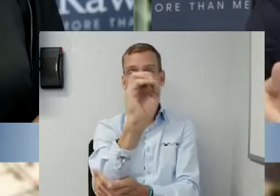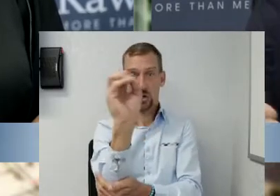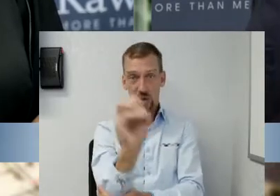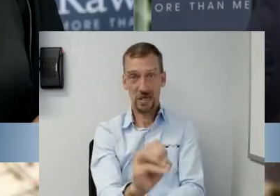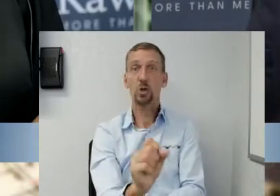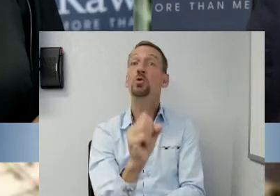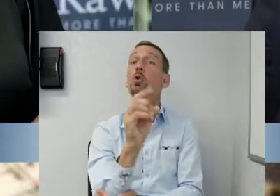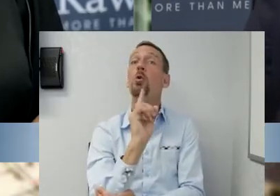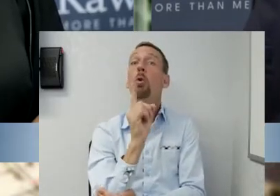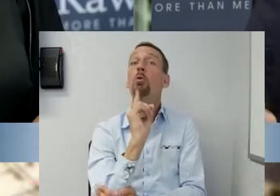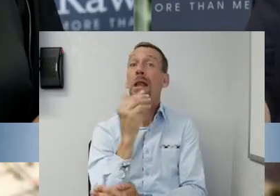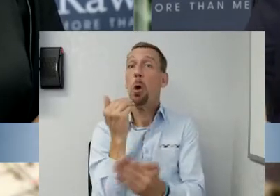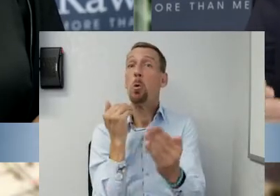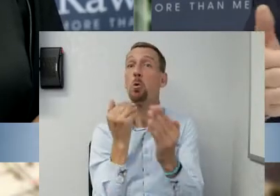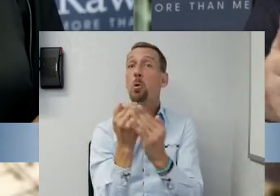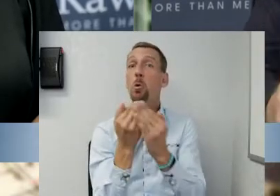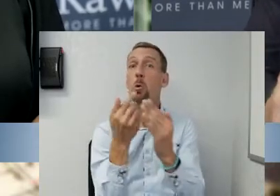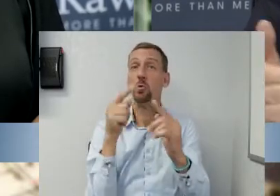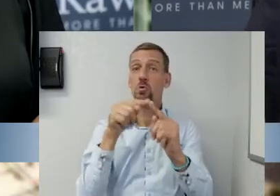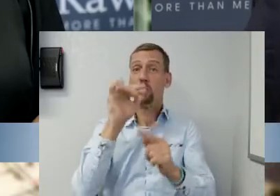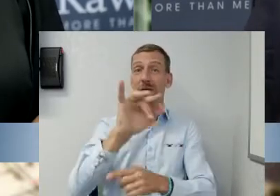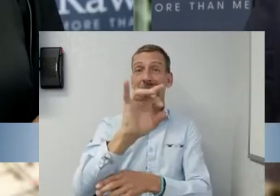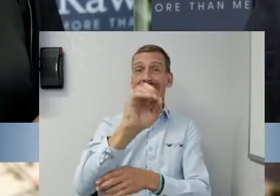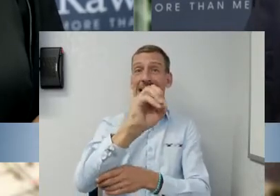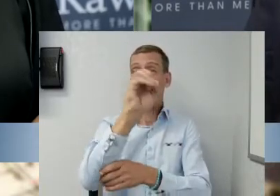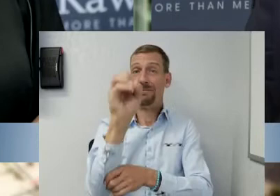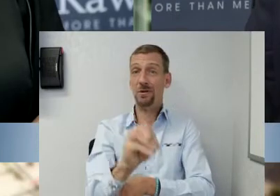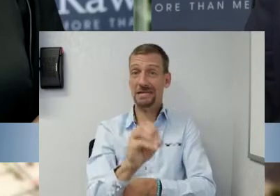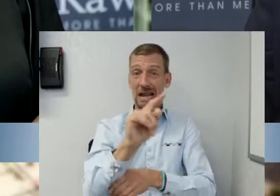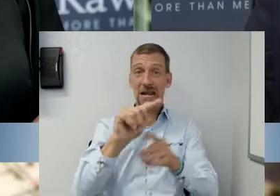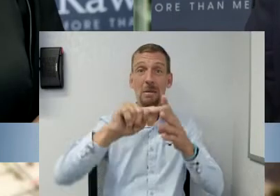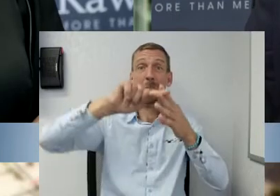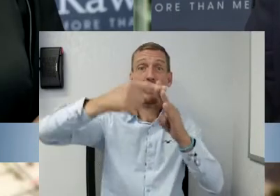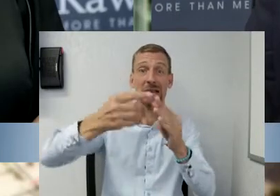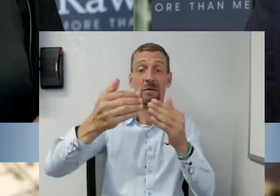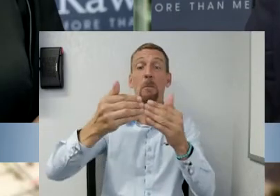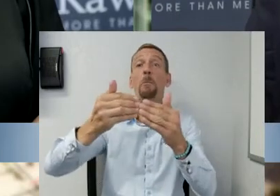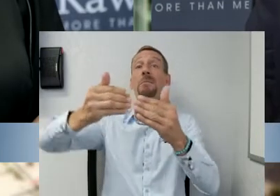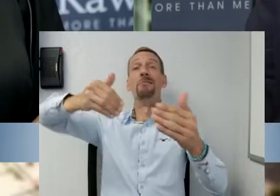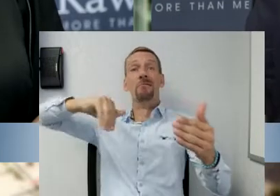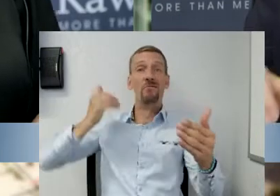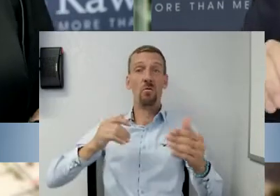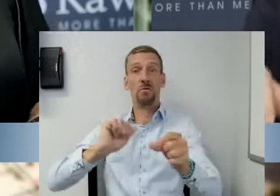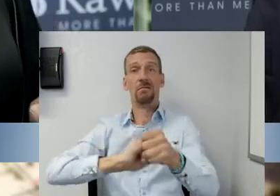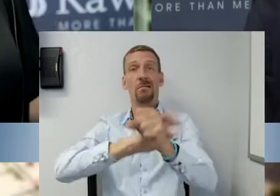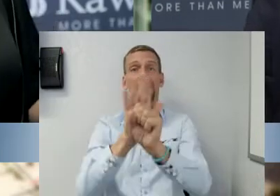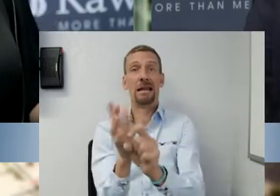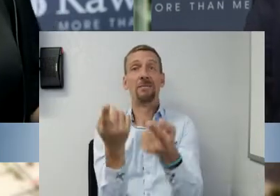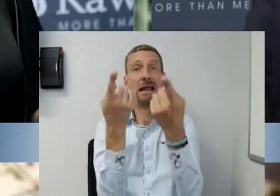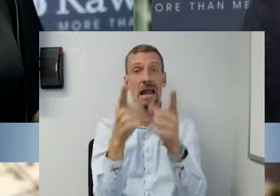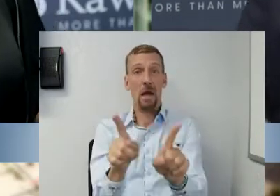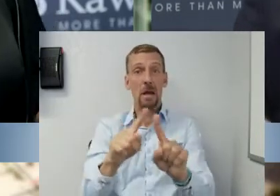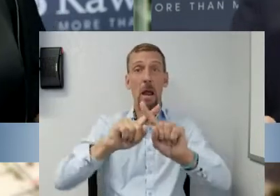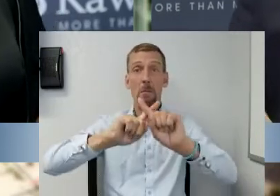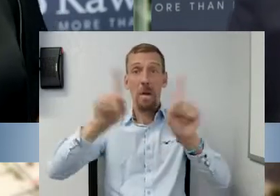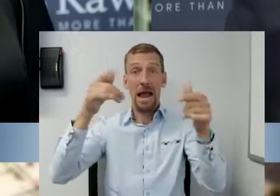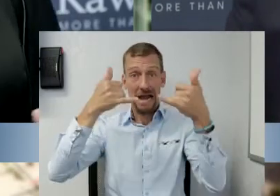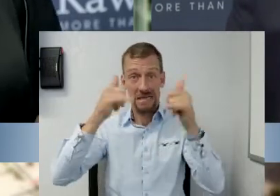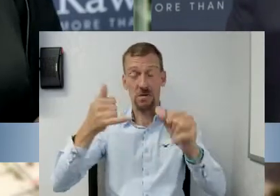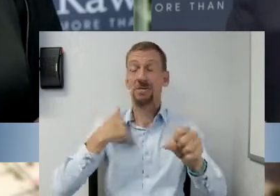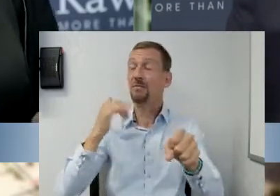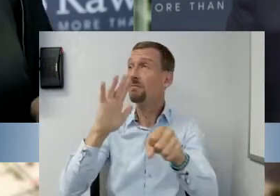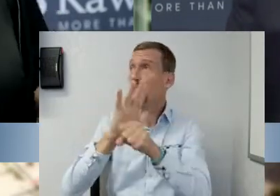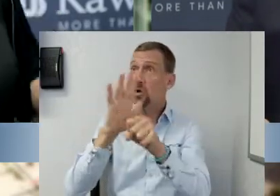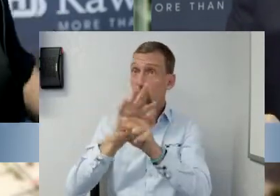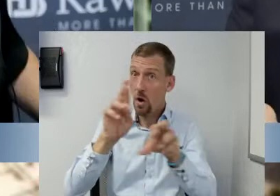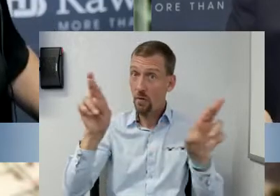that 80% census that we had at the very beginning of the pandemic. But we still have space. We still have Yeah, space